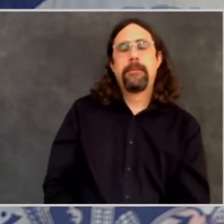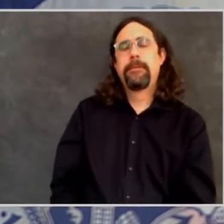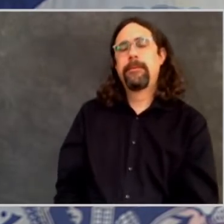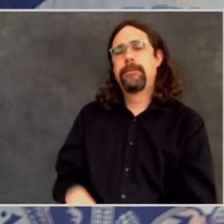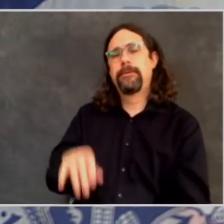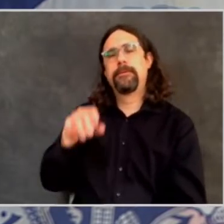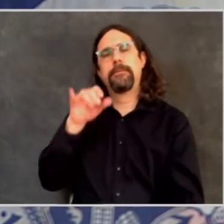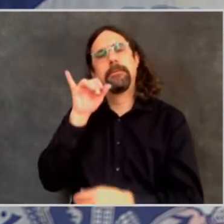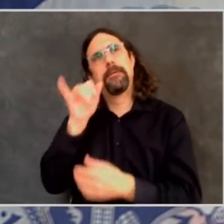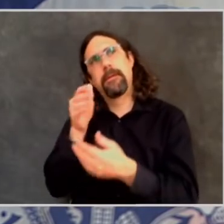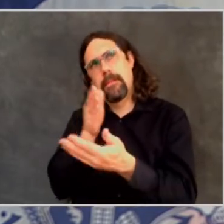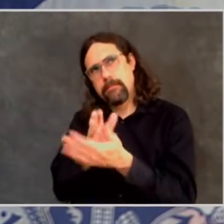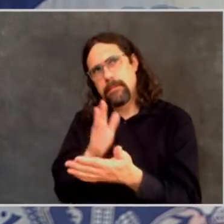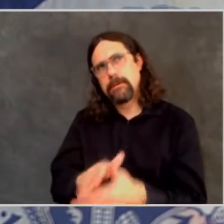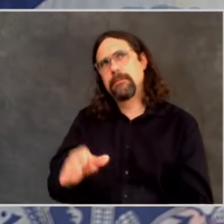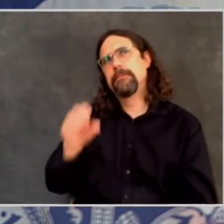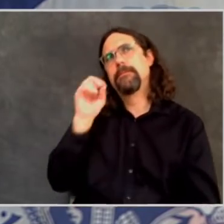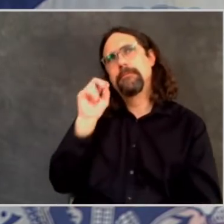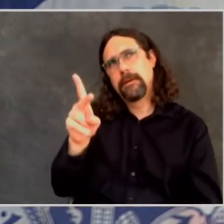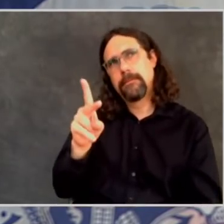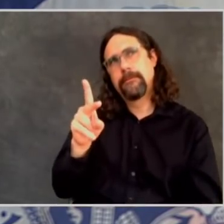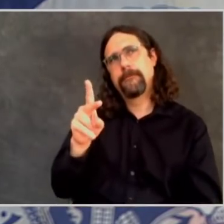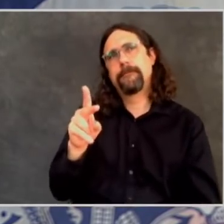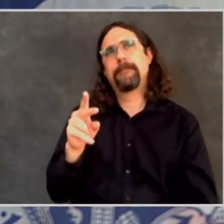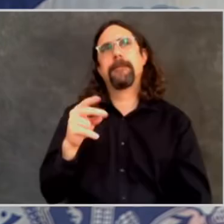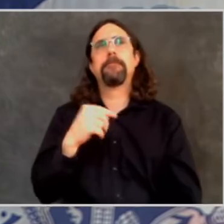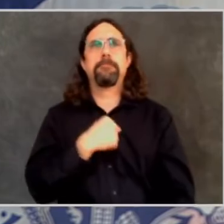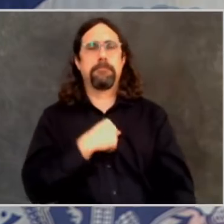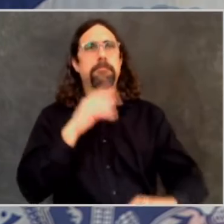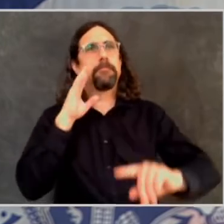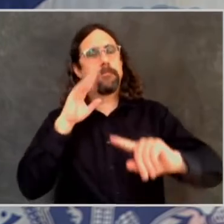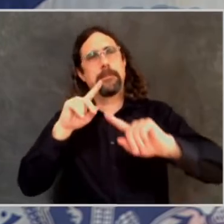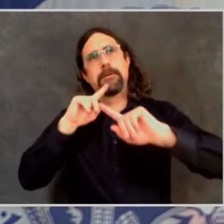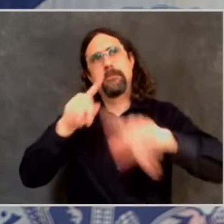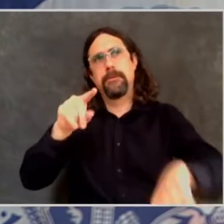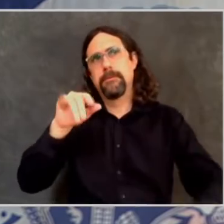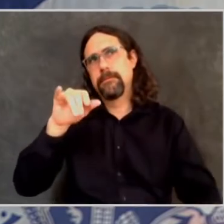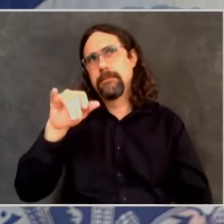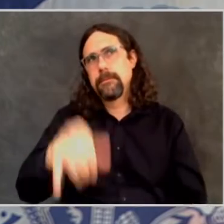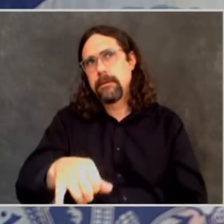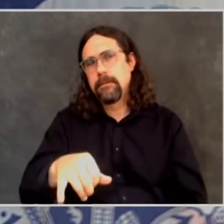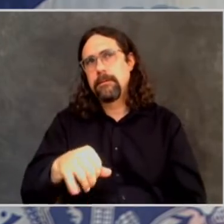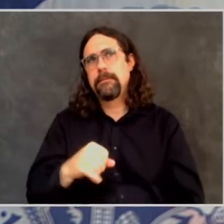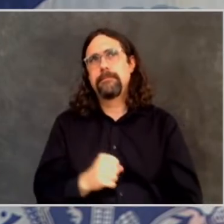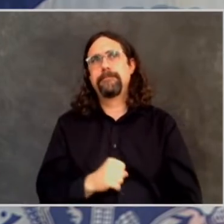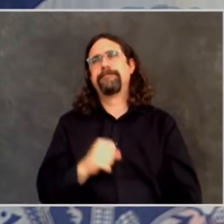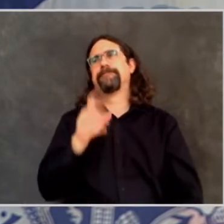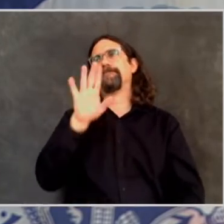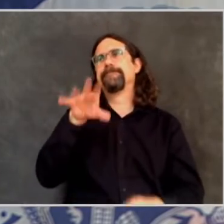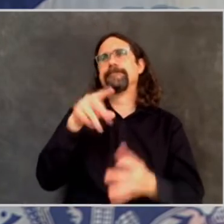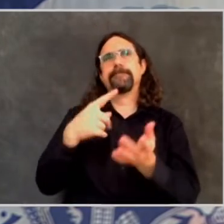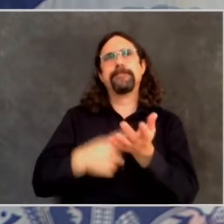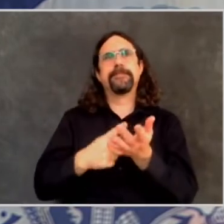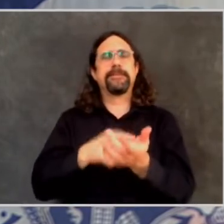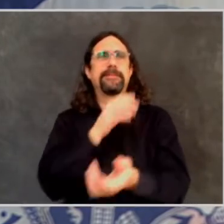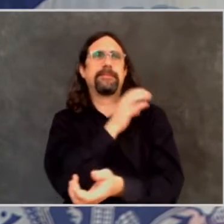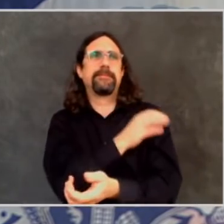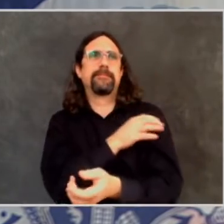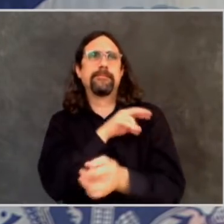I think in a situation that went from something like normal to total wartime in the period of a few